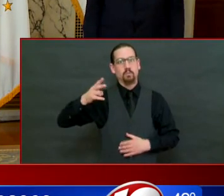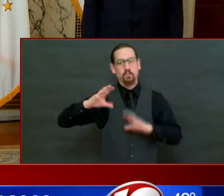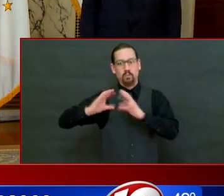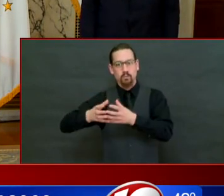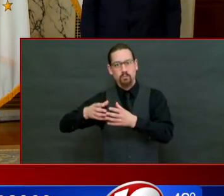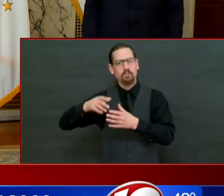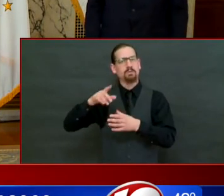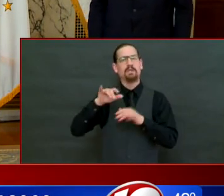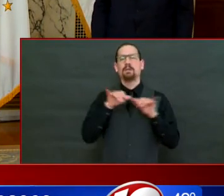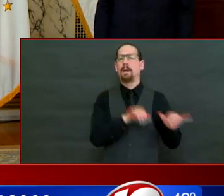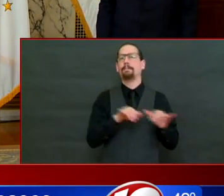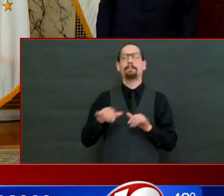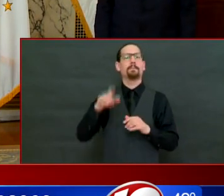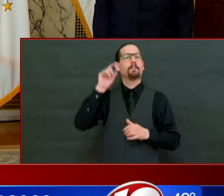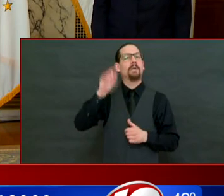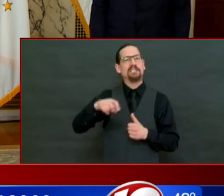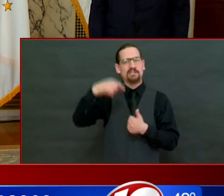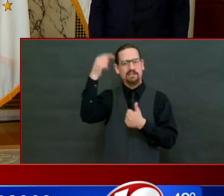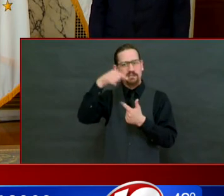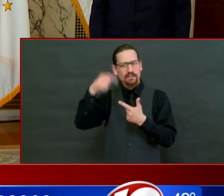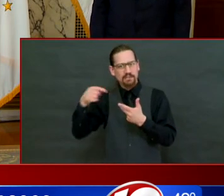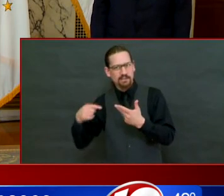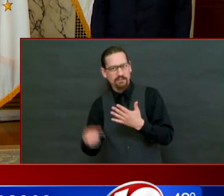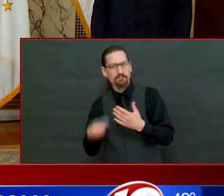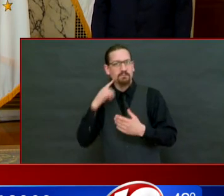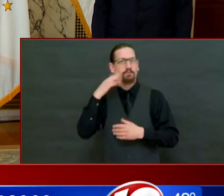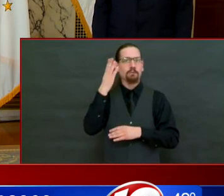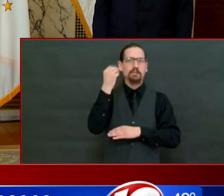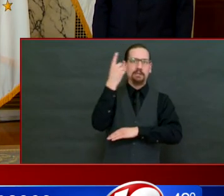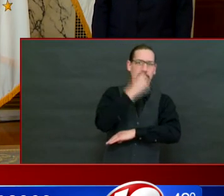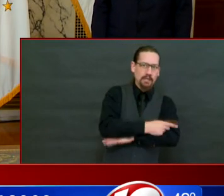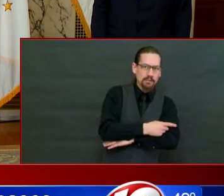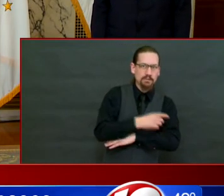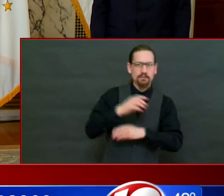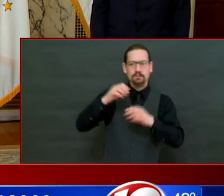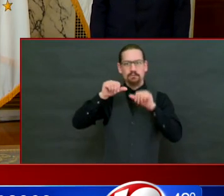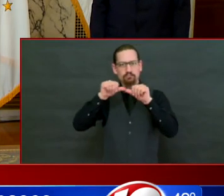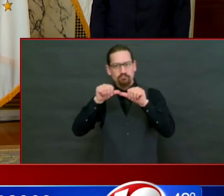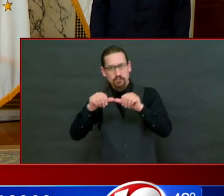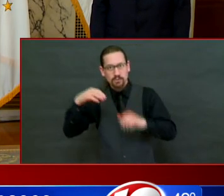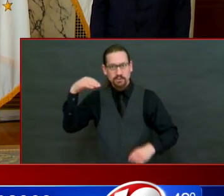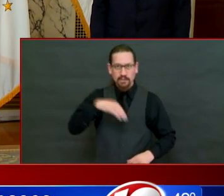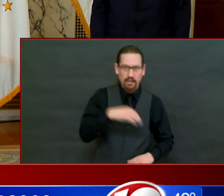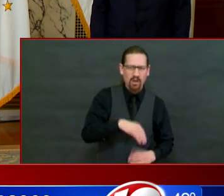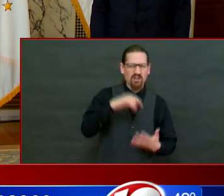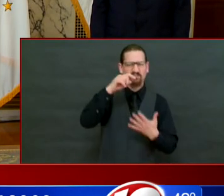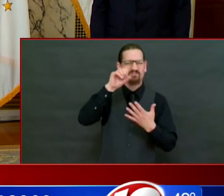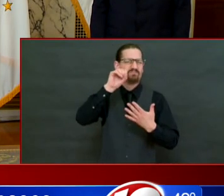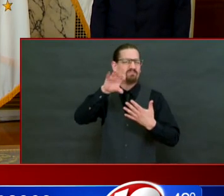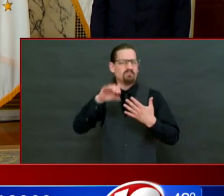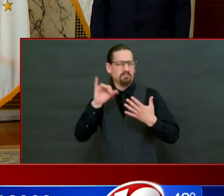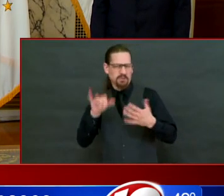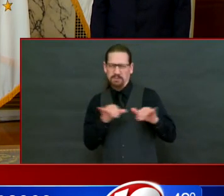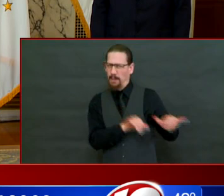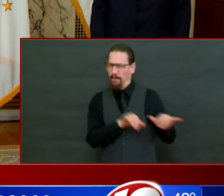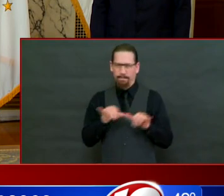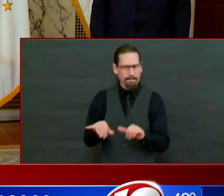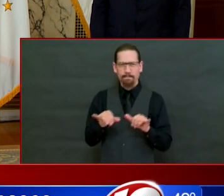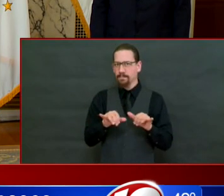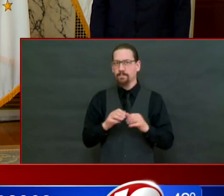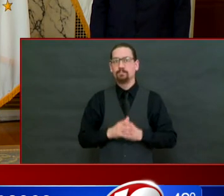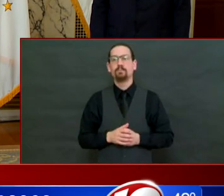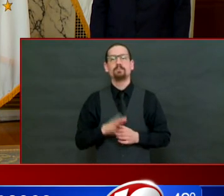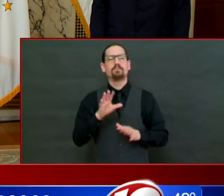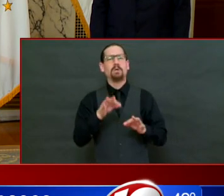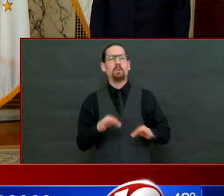come back to you and update you with our progress, and any adjustments that we might have to make will be based on data. And it